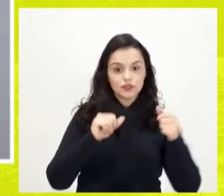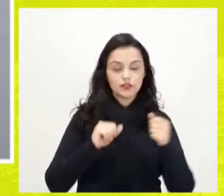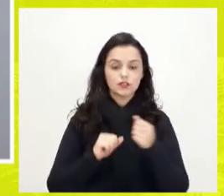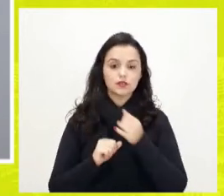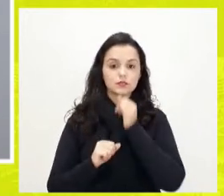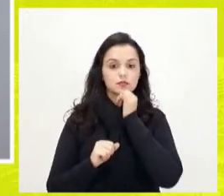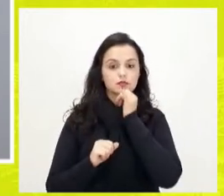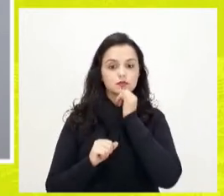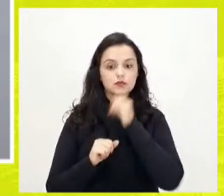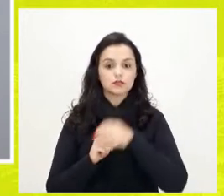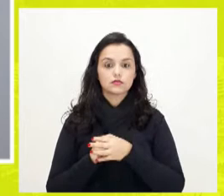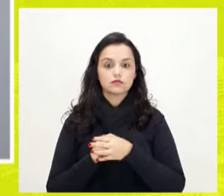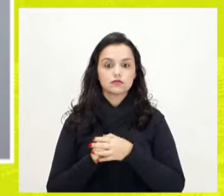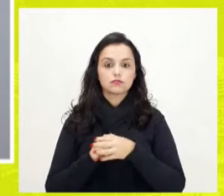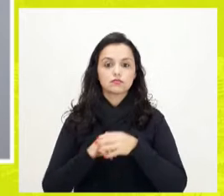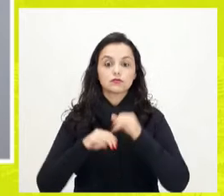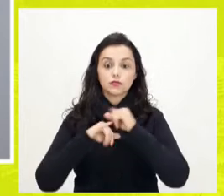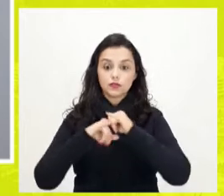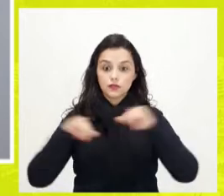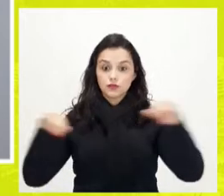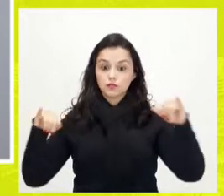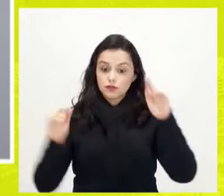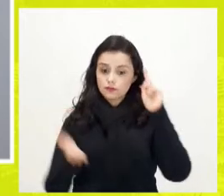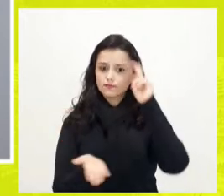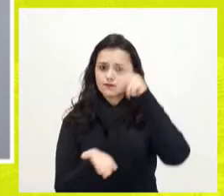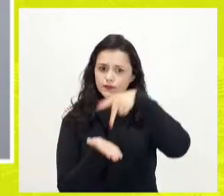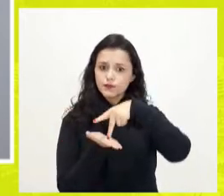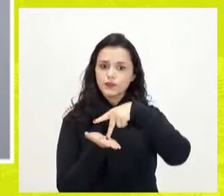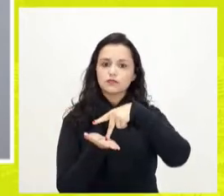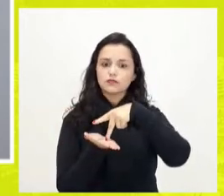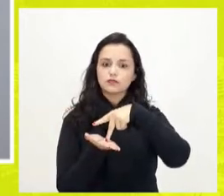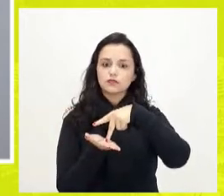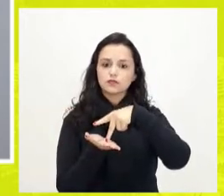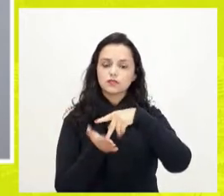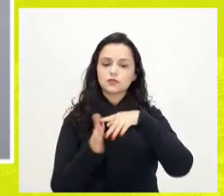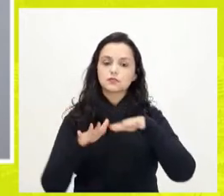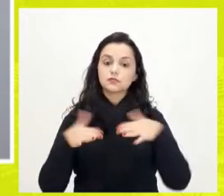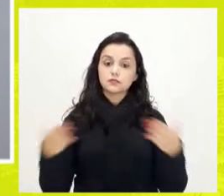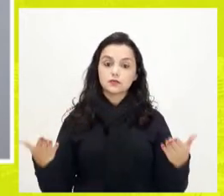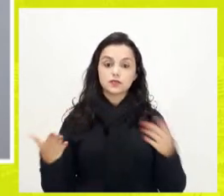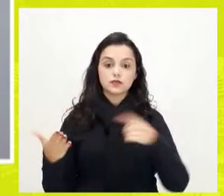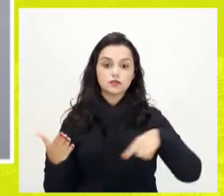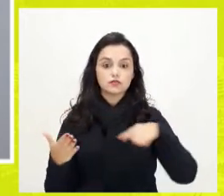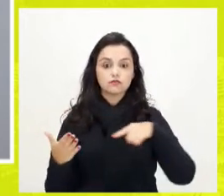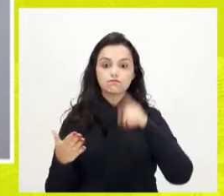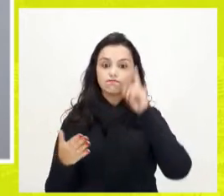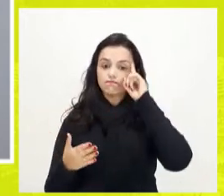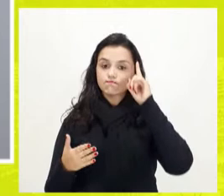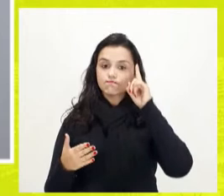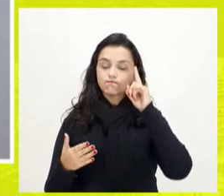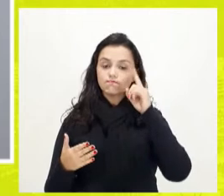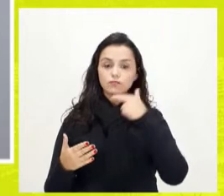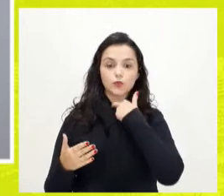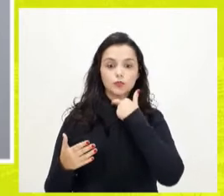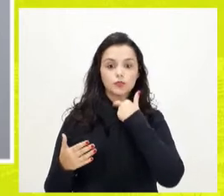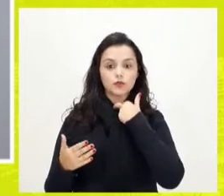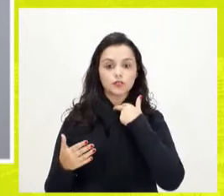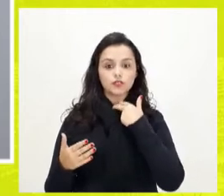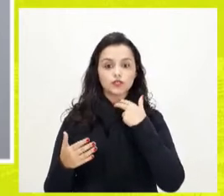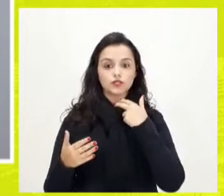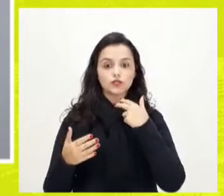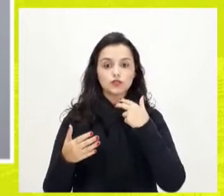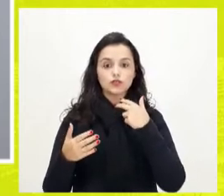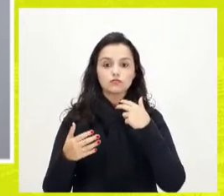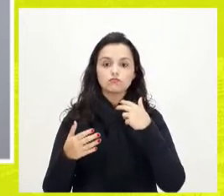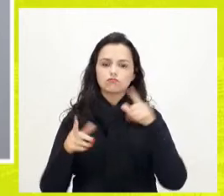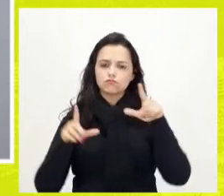on tv stations to give a precise and right information but we cannot ignore that